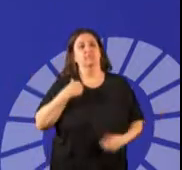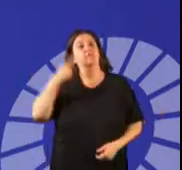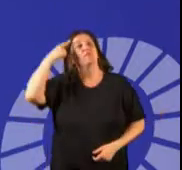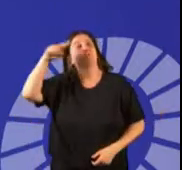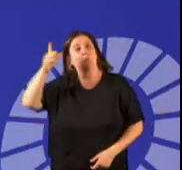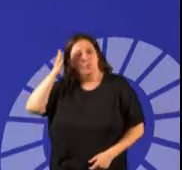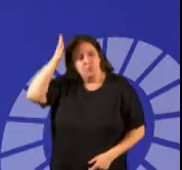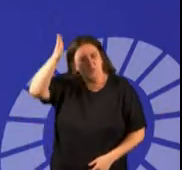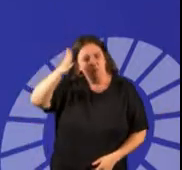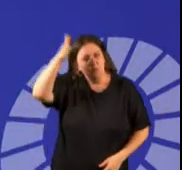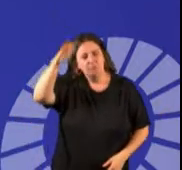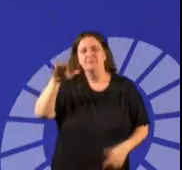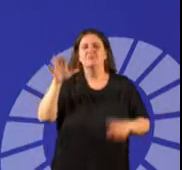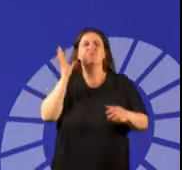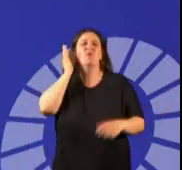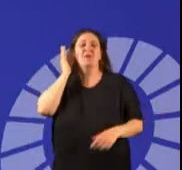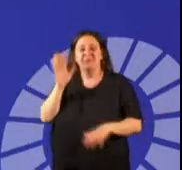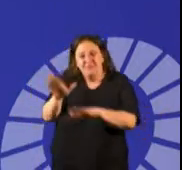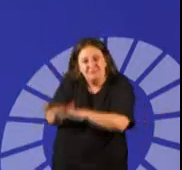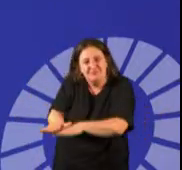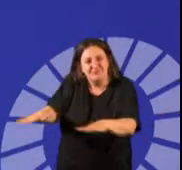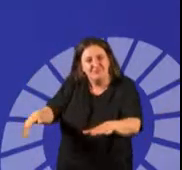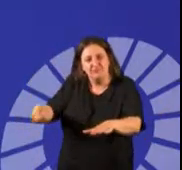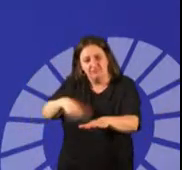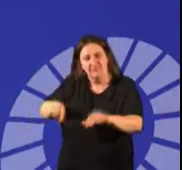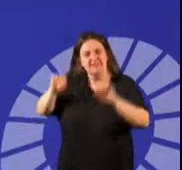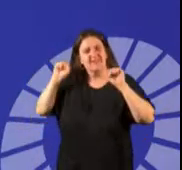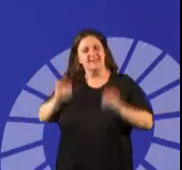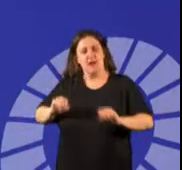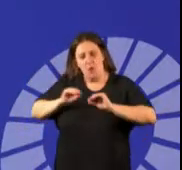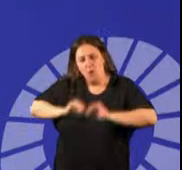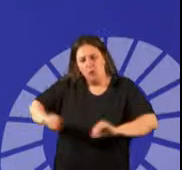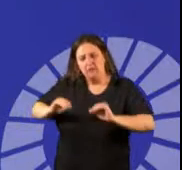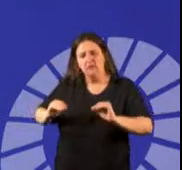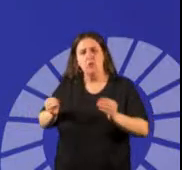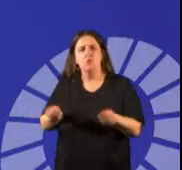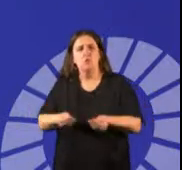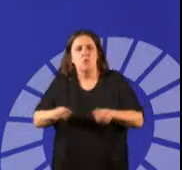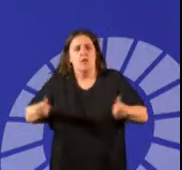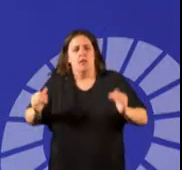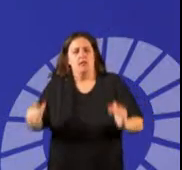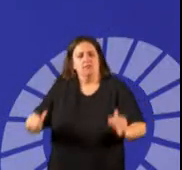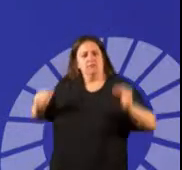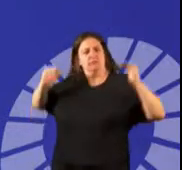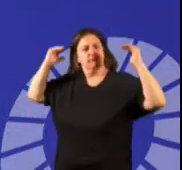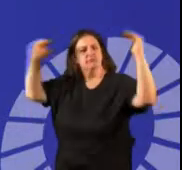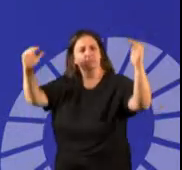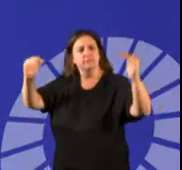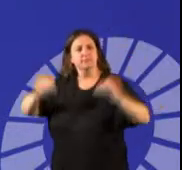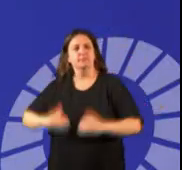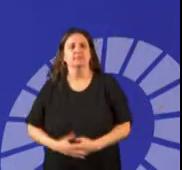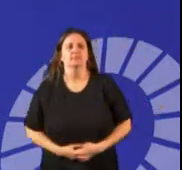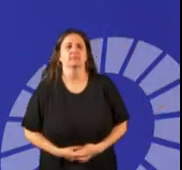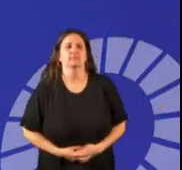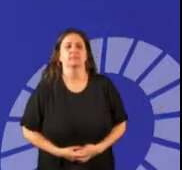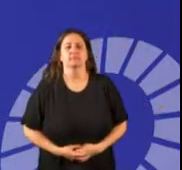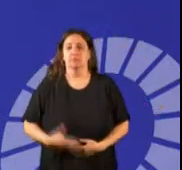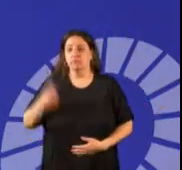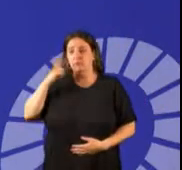rights. The European Union's new budget for foreign policy will contribute to these